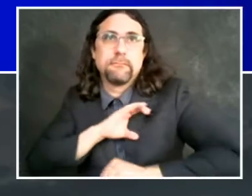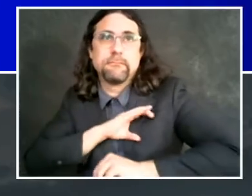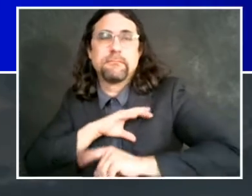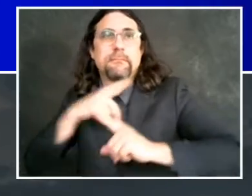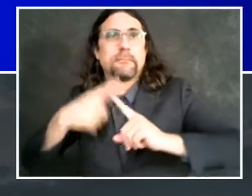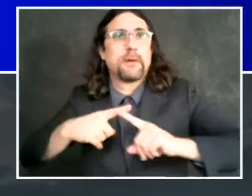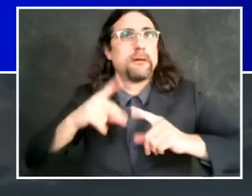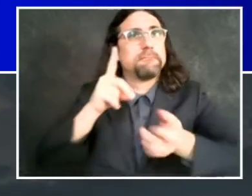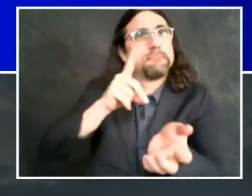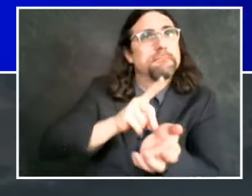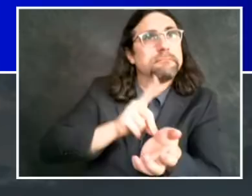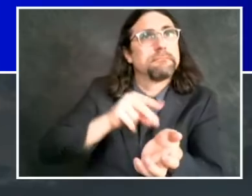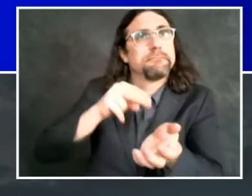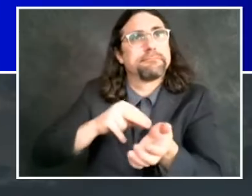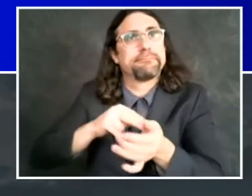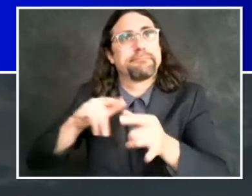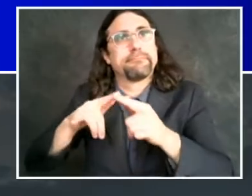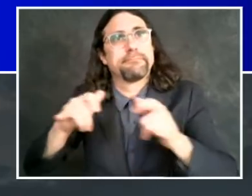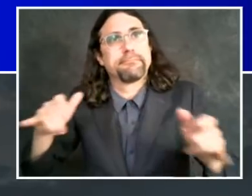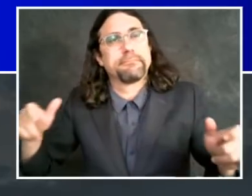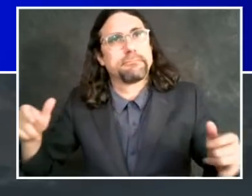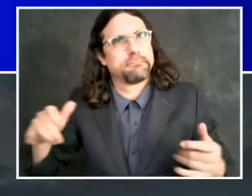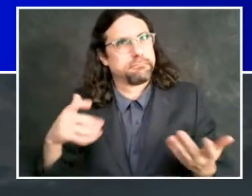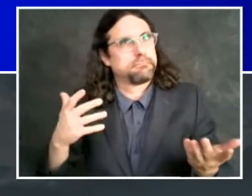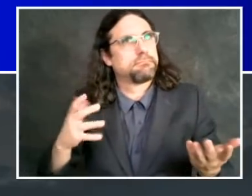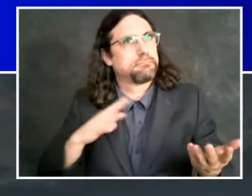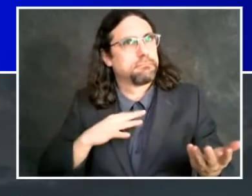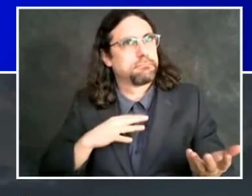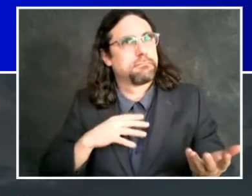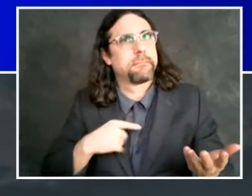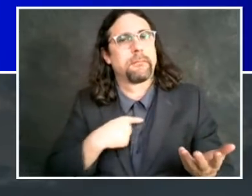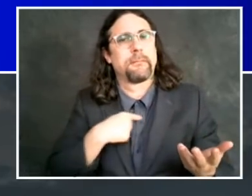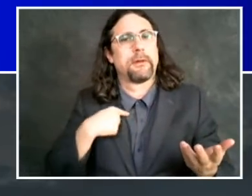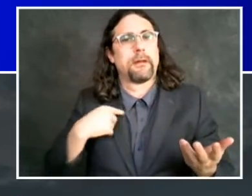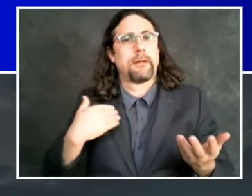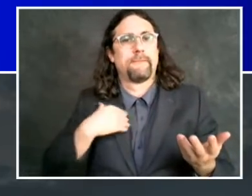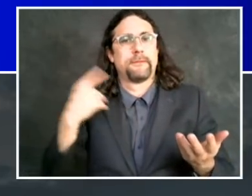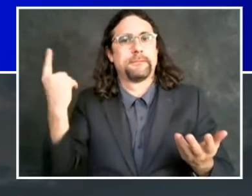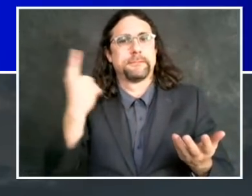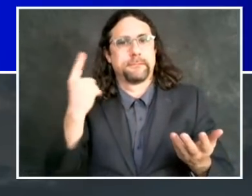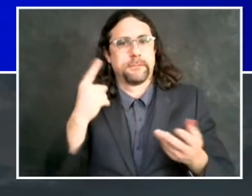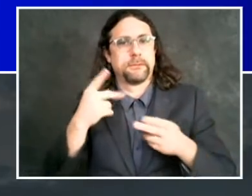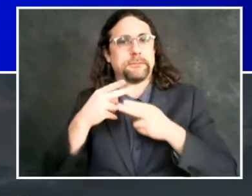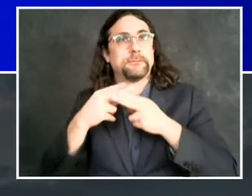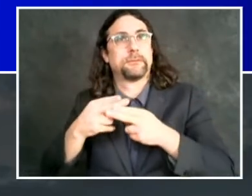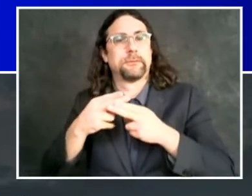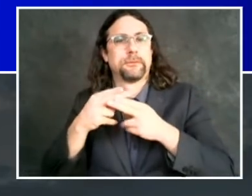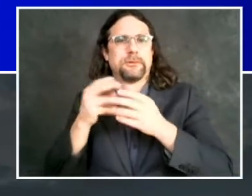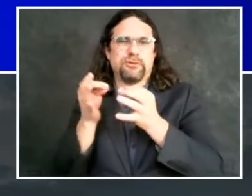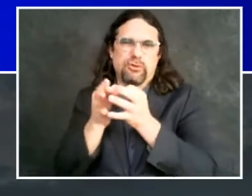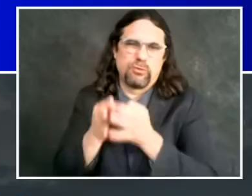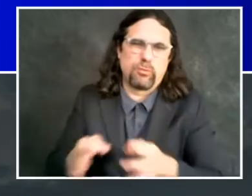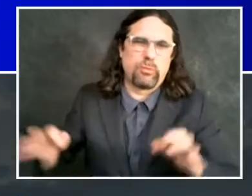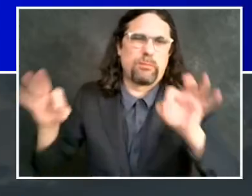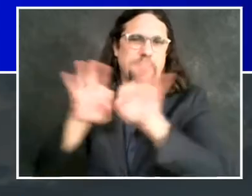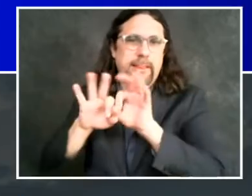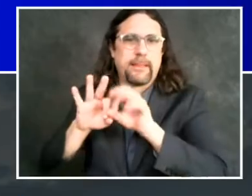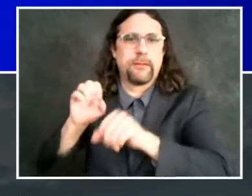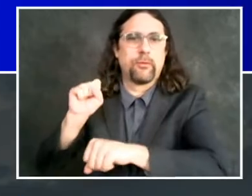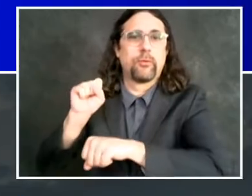Workforce Program. They gave first responders, transit workers, healthcare workers a free month of membership,